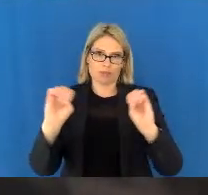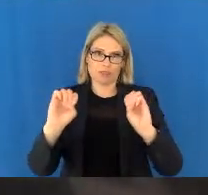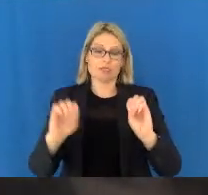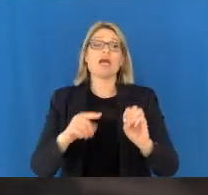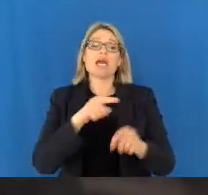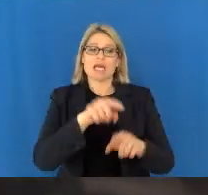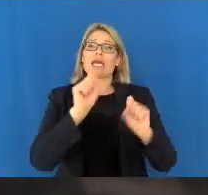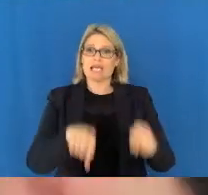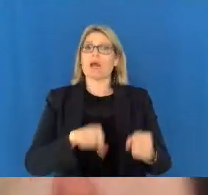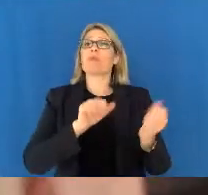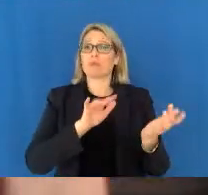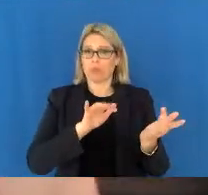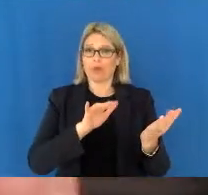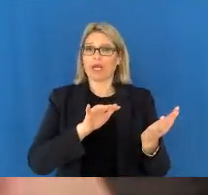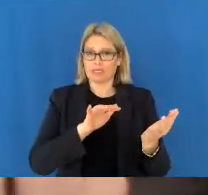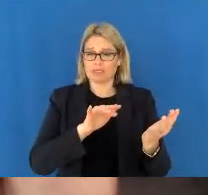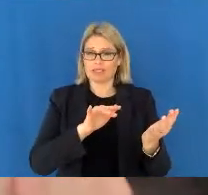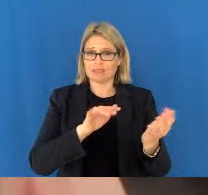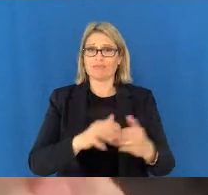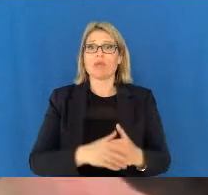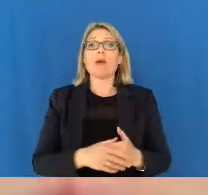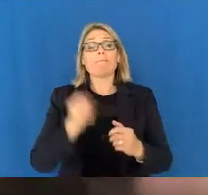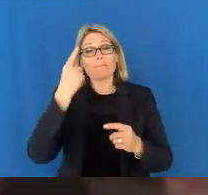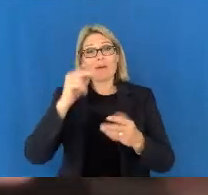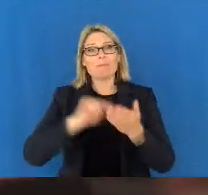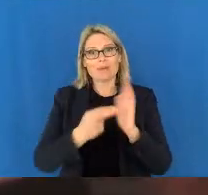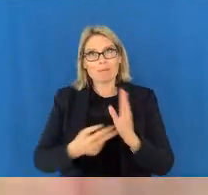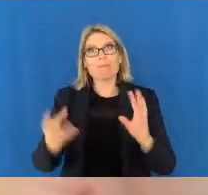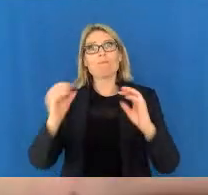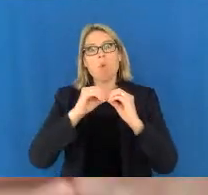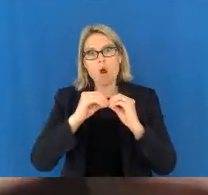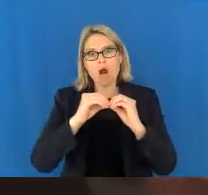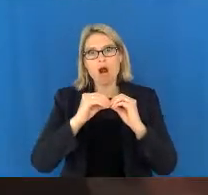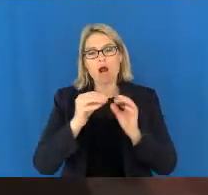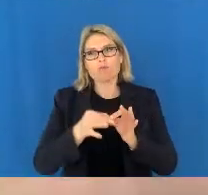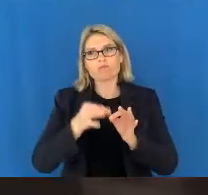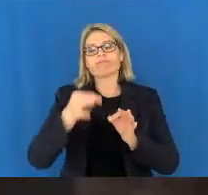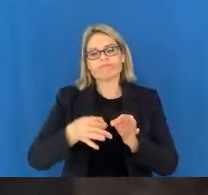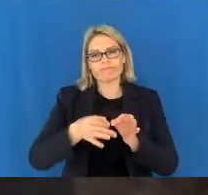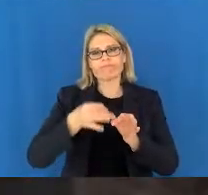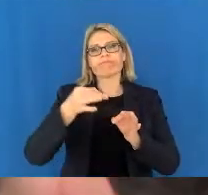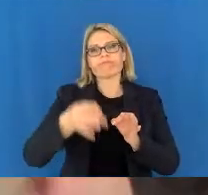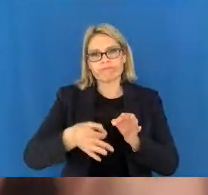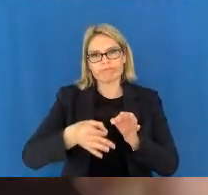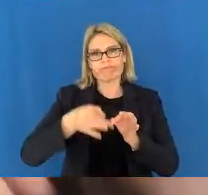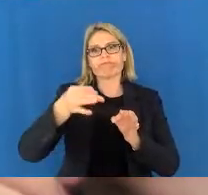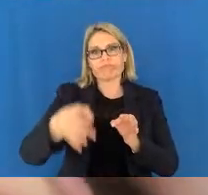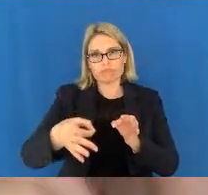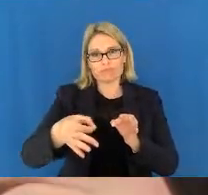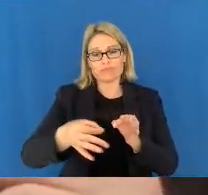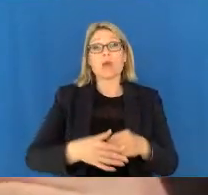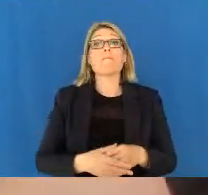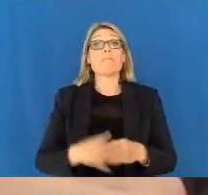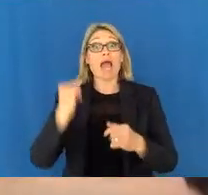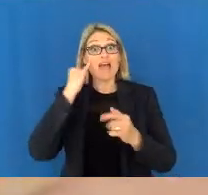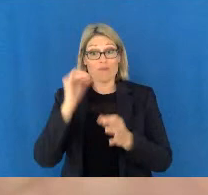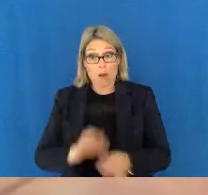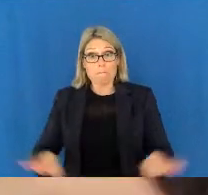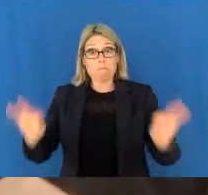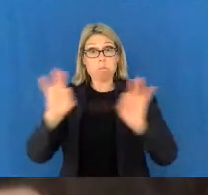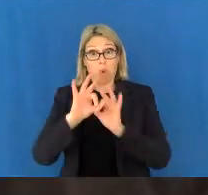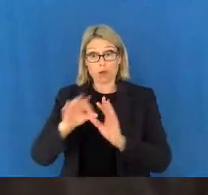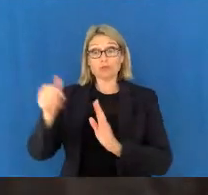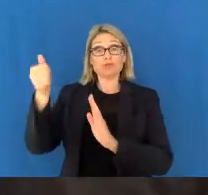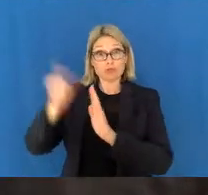wait. Of course, this causes more delays, but what's important is that all urgent surgeries